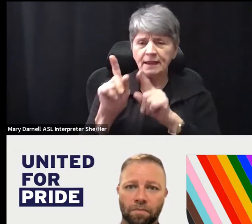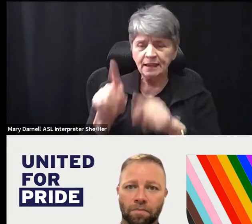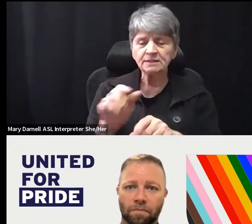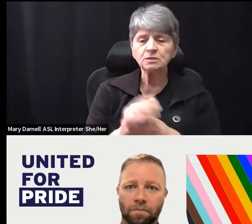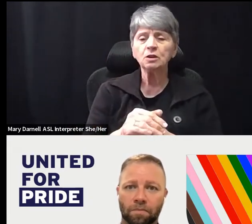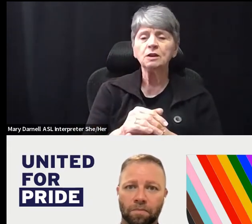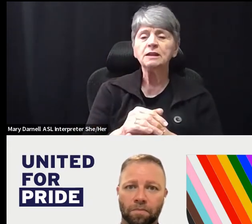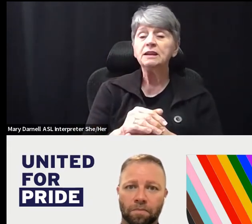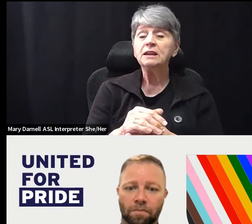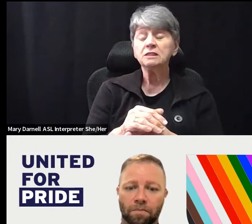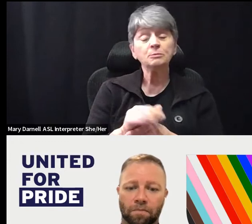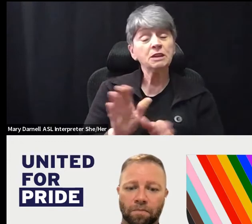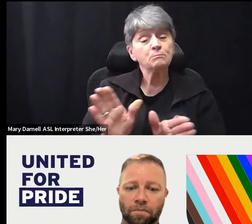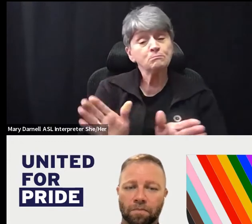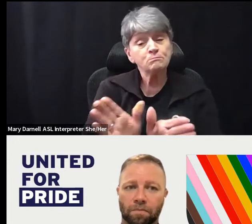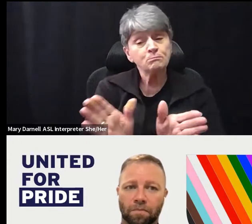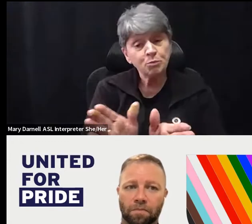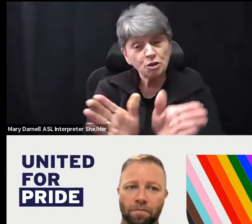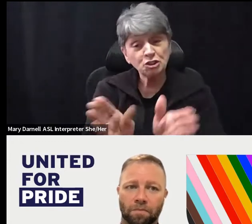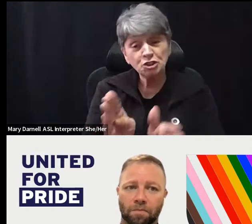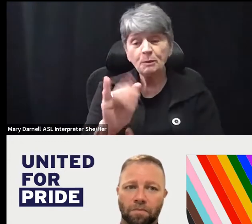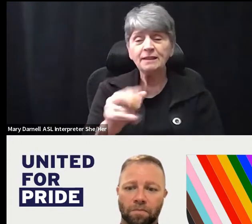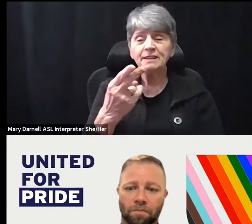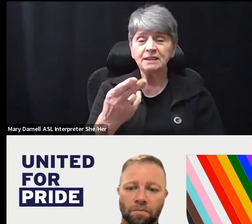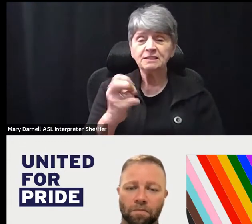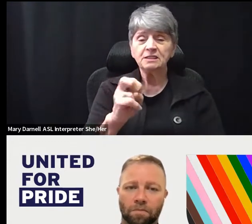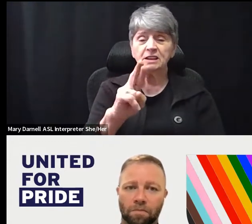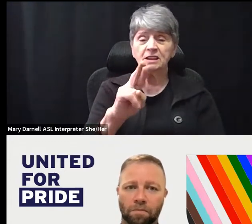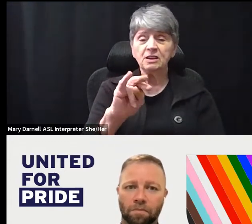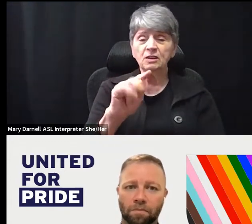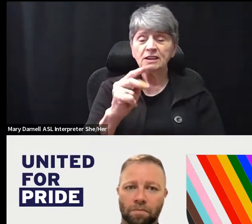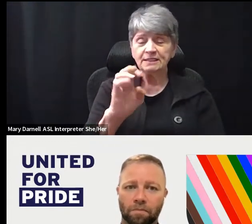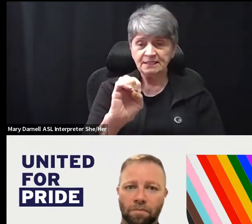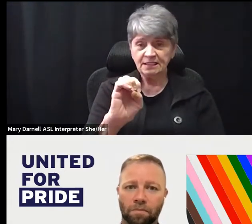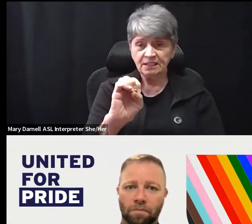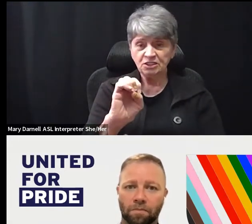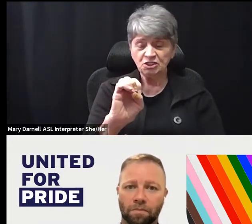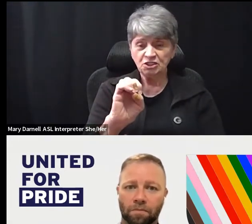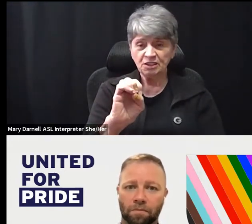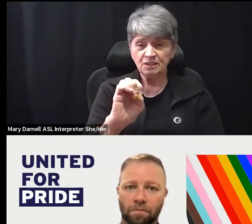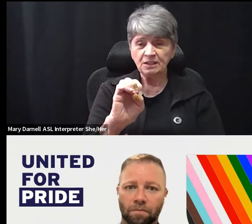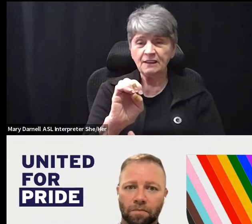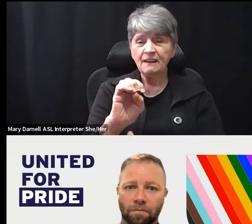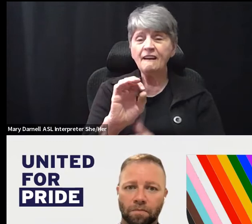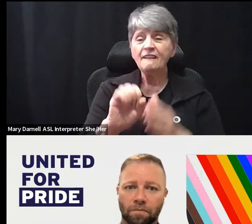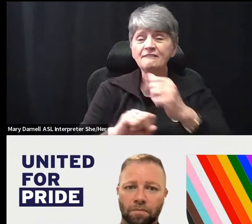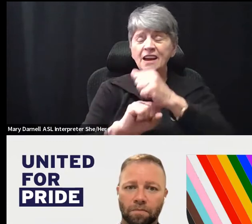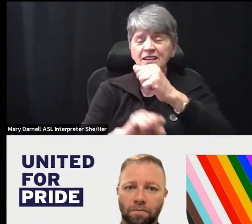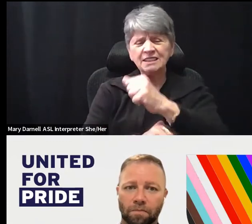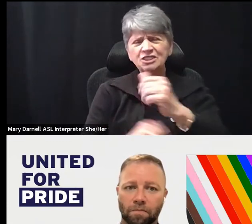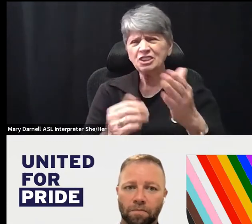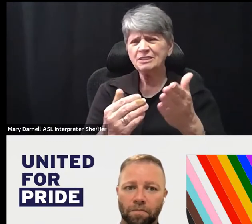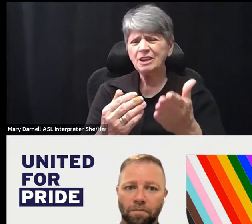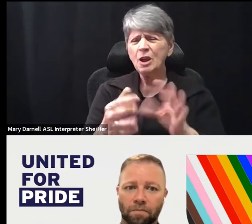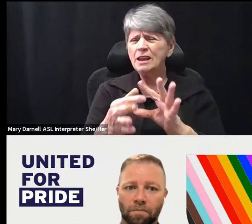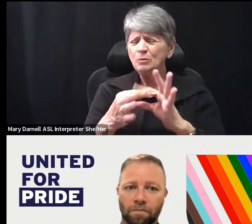congressional hearing. They're even being pushed by the Heritage Foundation as a solution to the horrific tragedy of school shootings. Of course, private